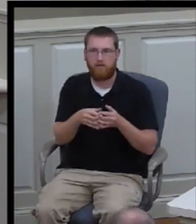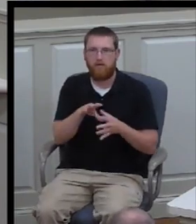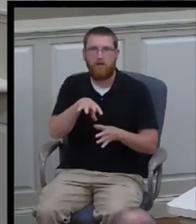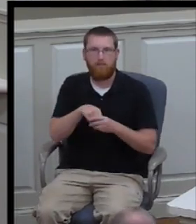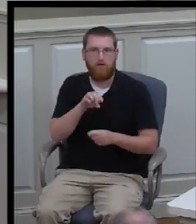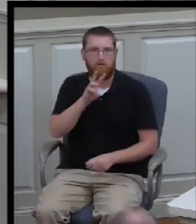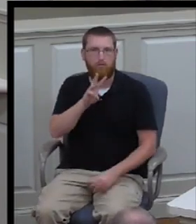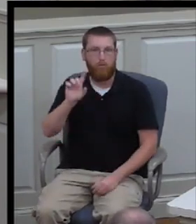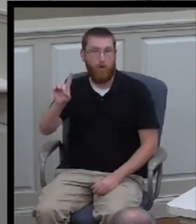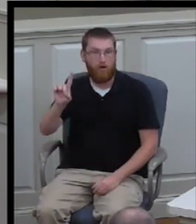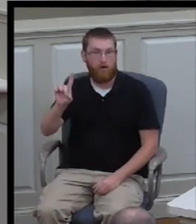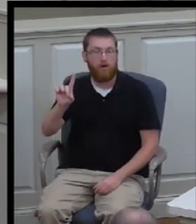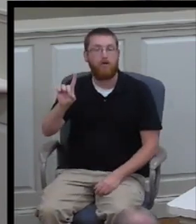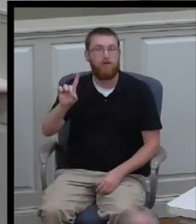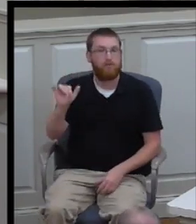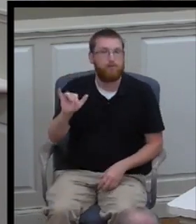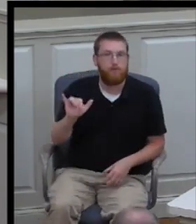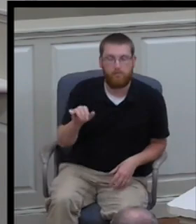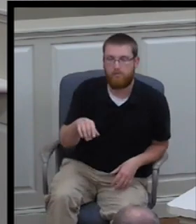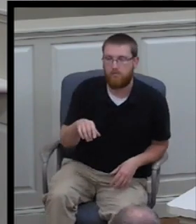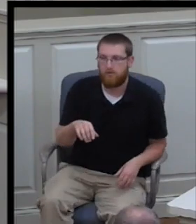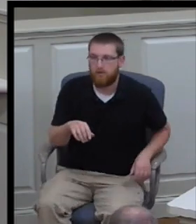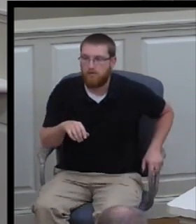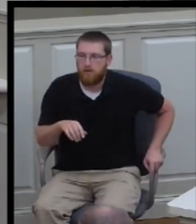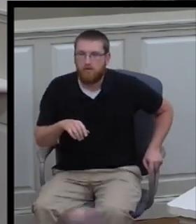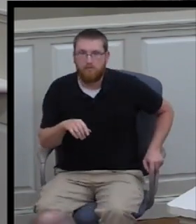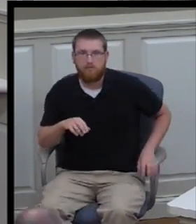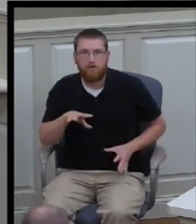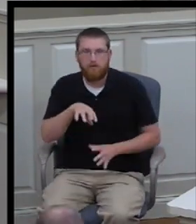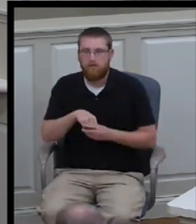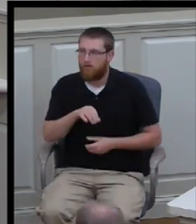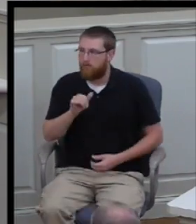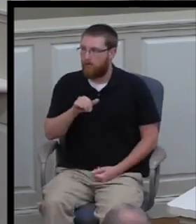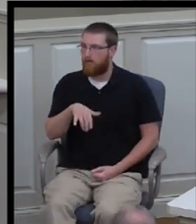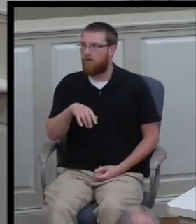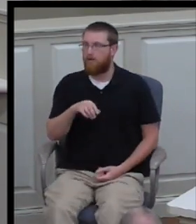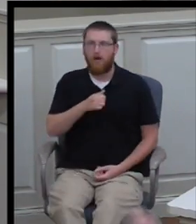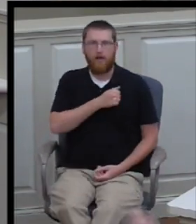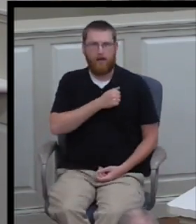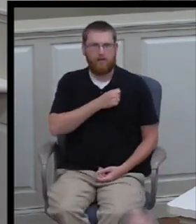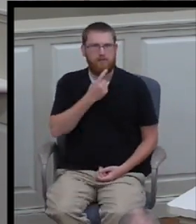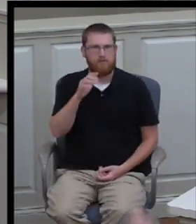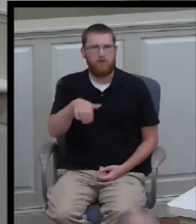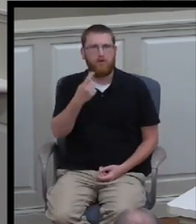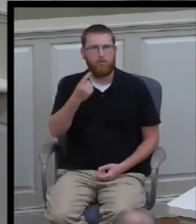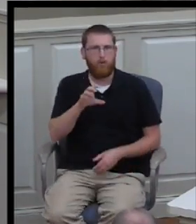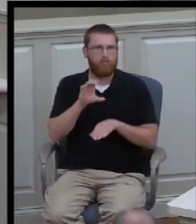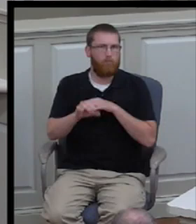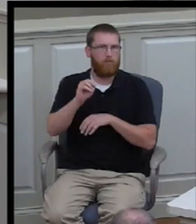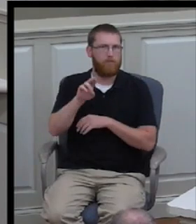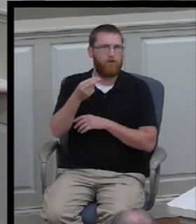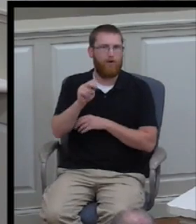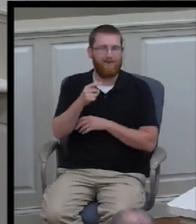during World War I. Huh. Buried there. We go. And I guess the other thing I'm going to force Mr. Hunt to tell us is